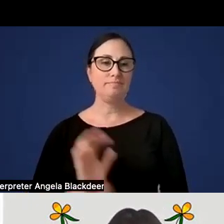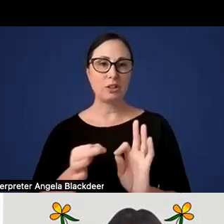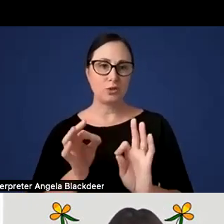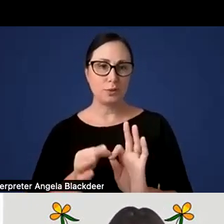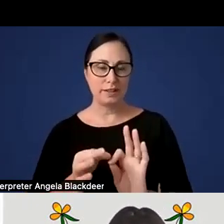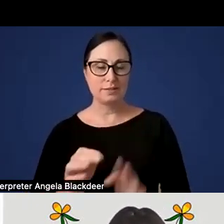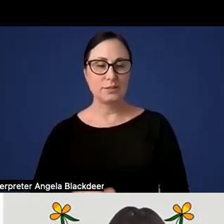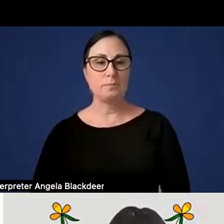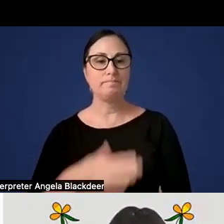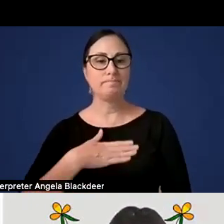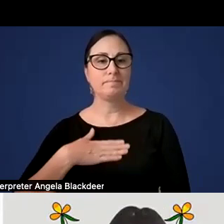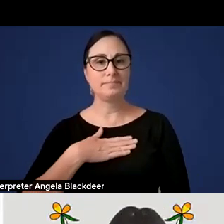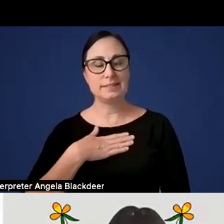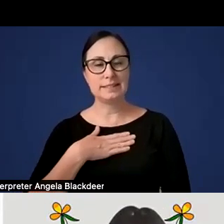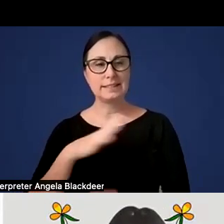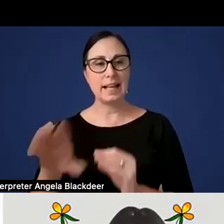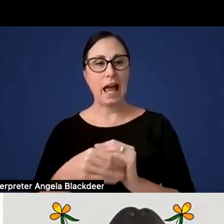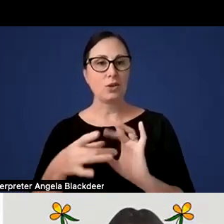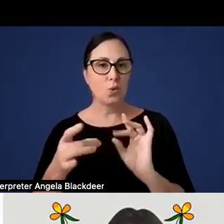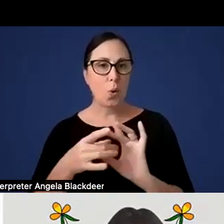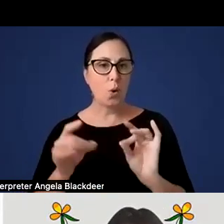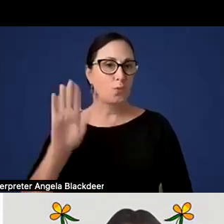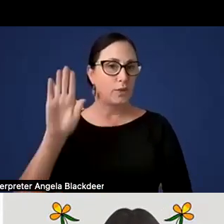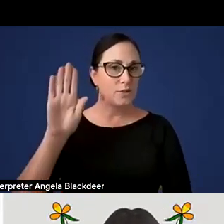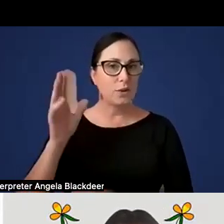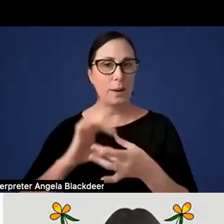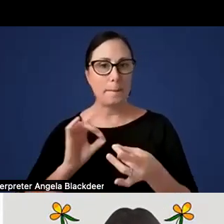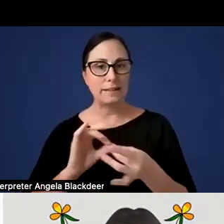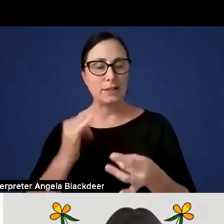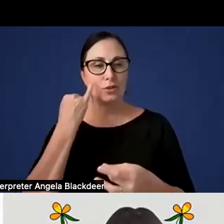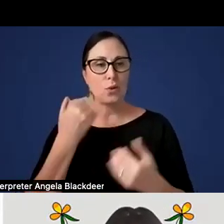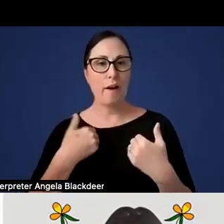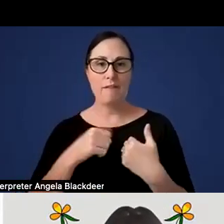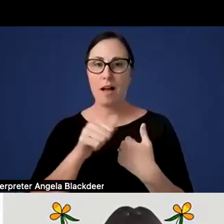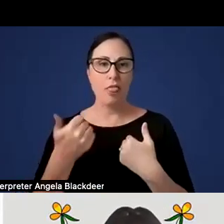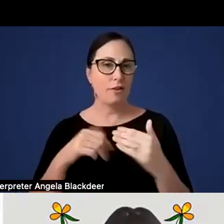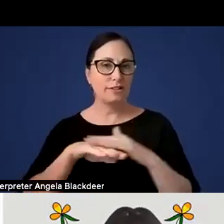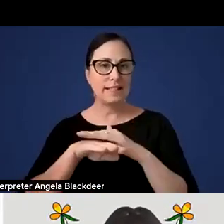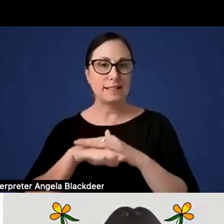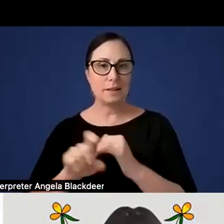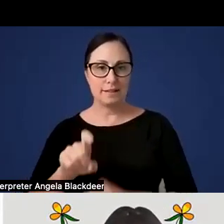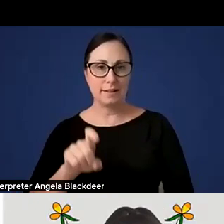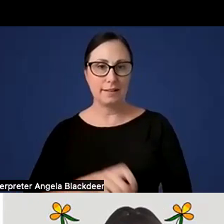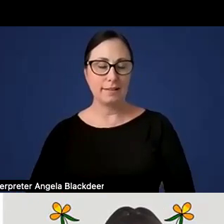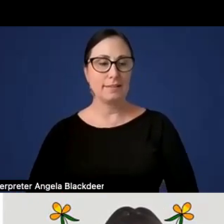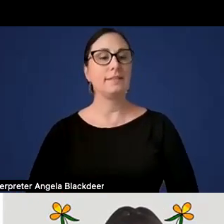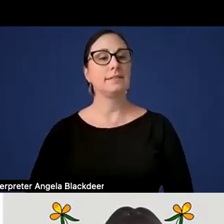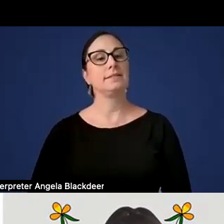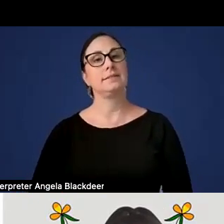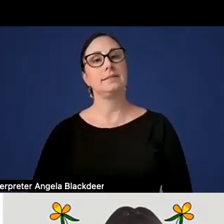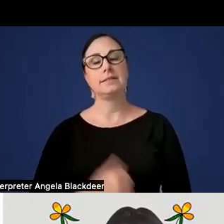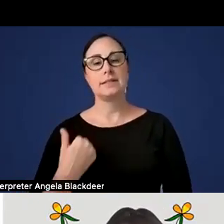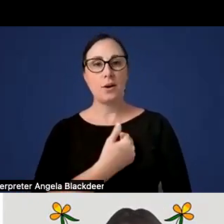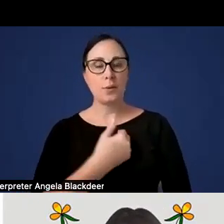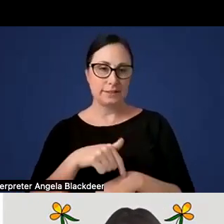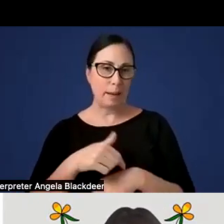please drop a note or raise your hand message if you have any other accessibility needs as our time together goes